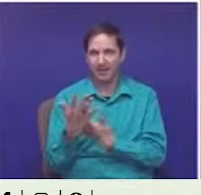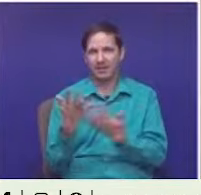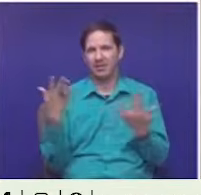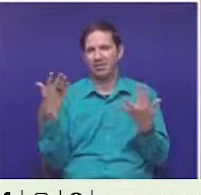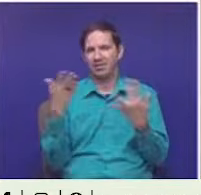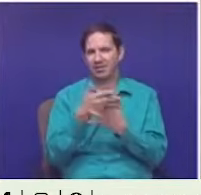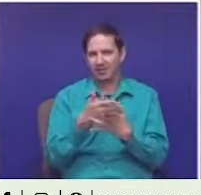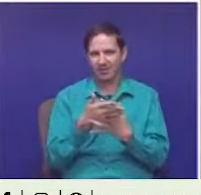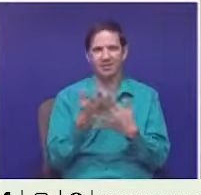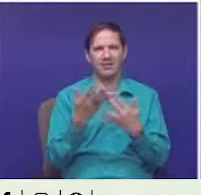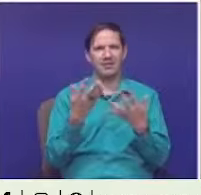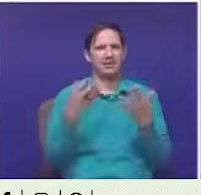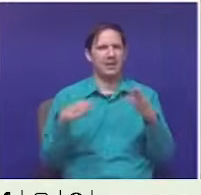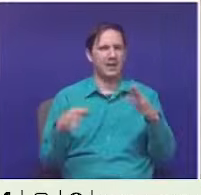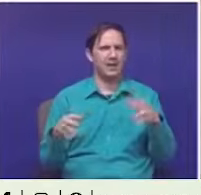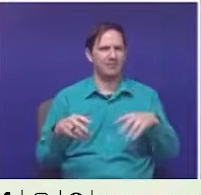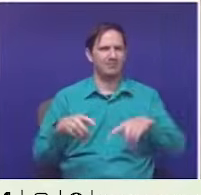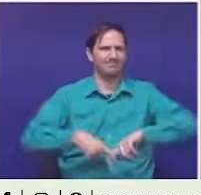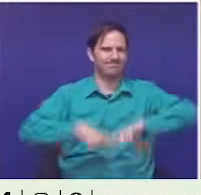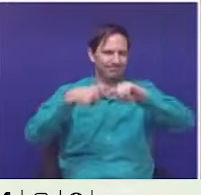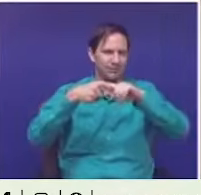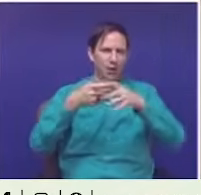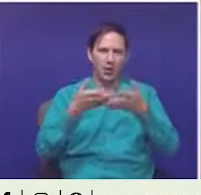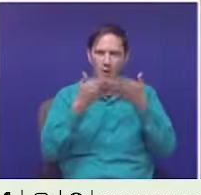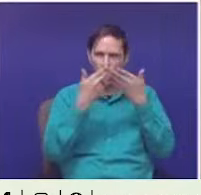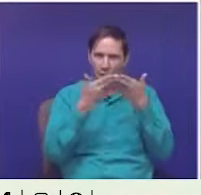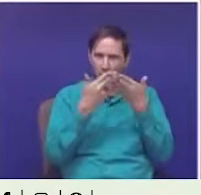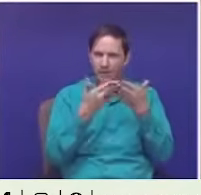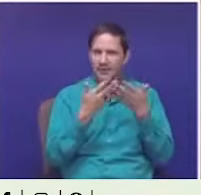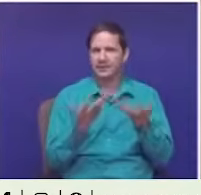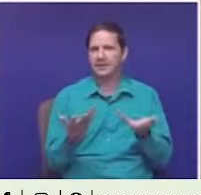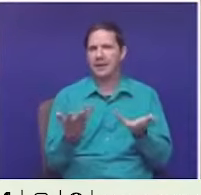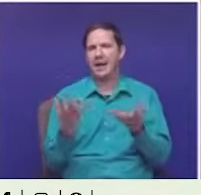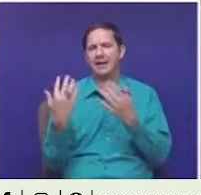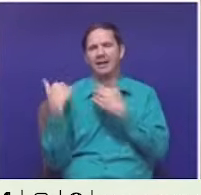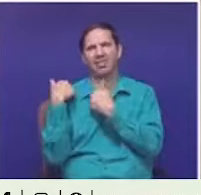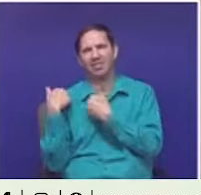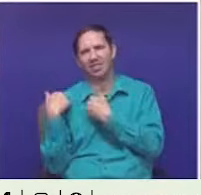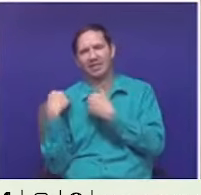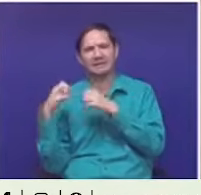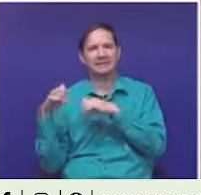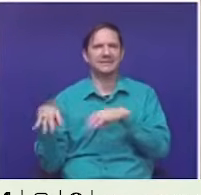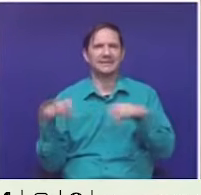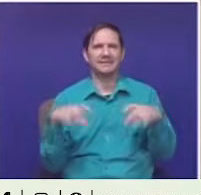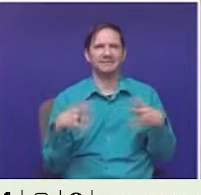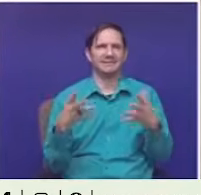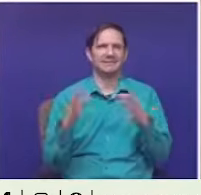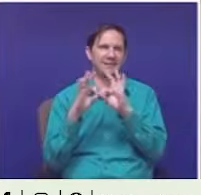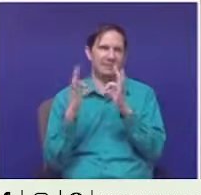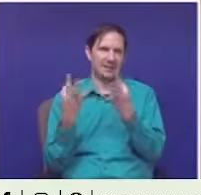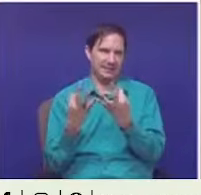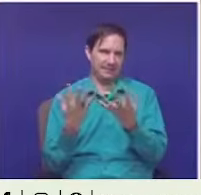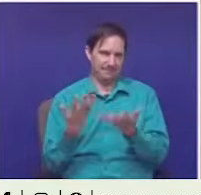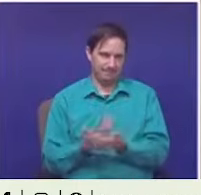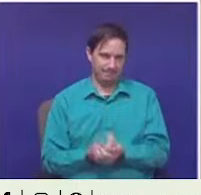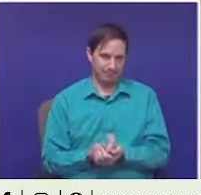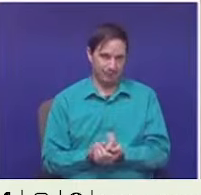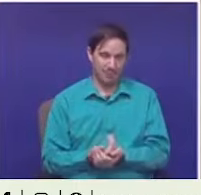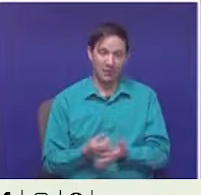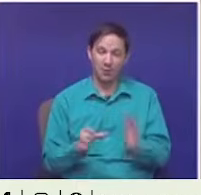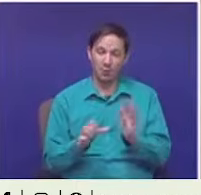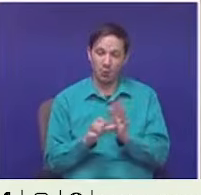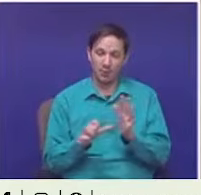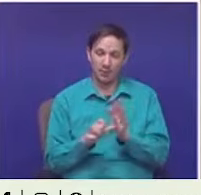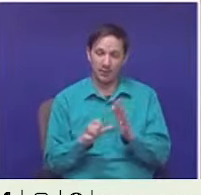interrupted learning, strain on families, and in some cases, complete exclusion from school altogether. And so this is why